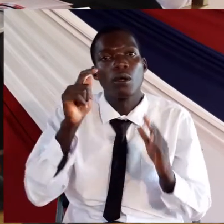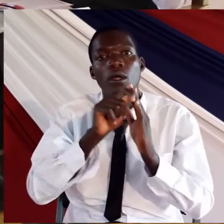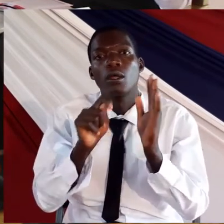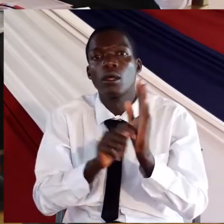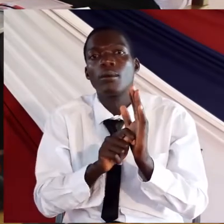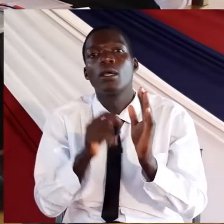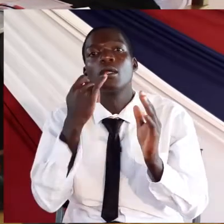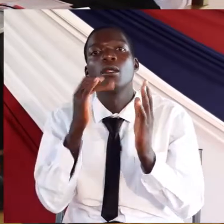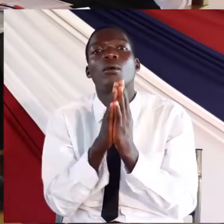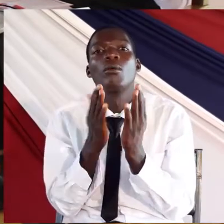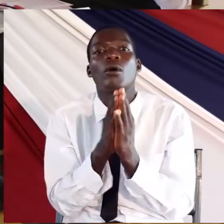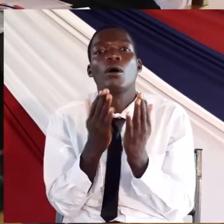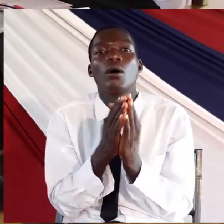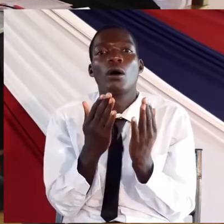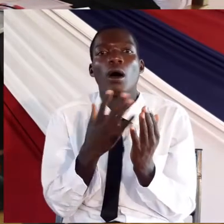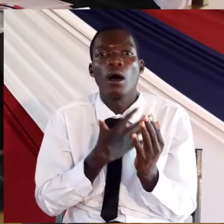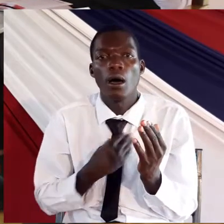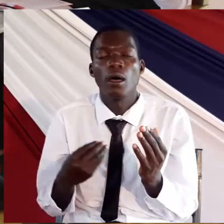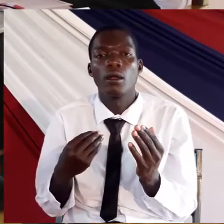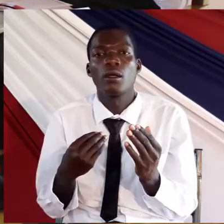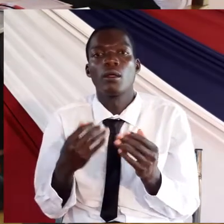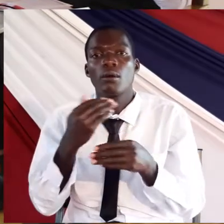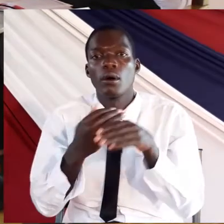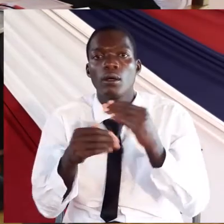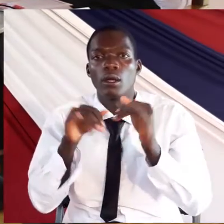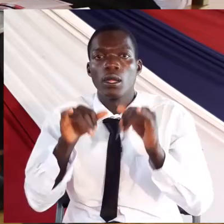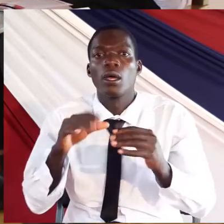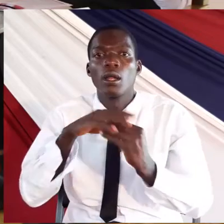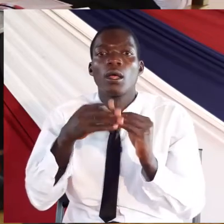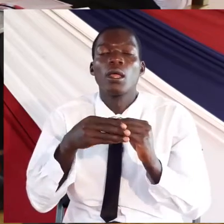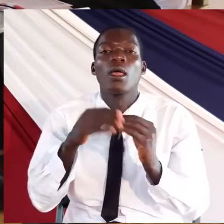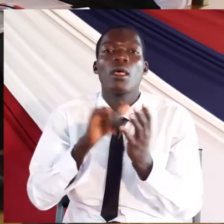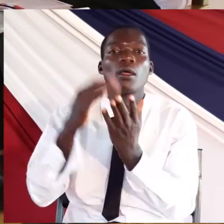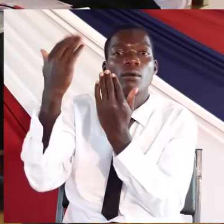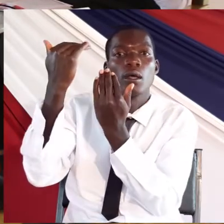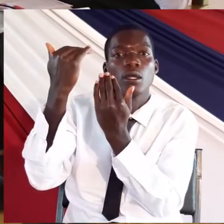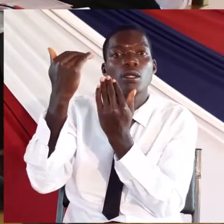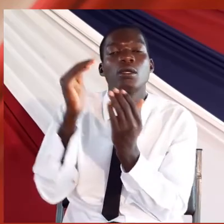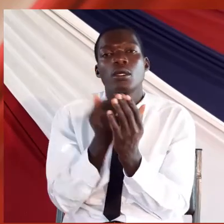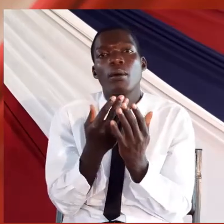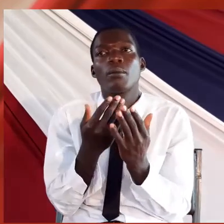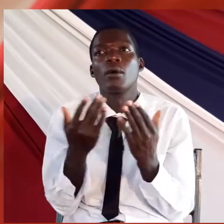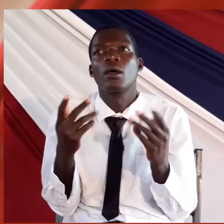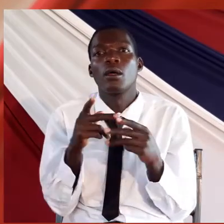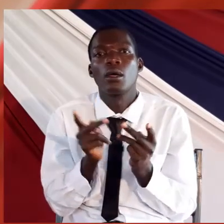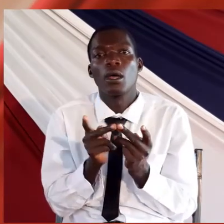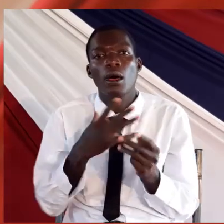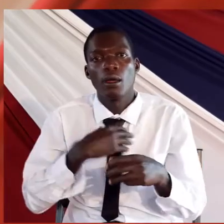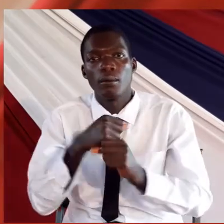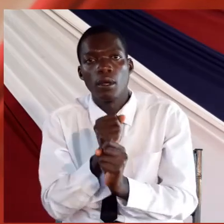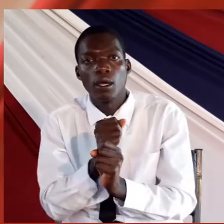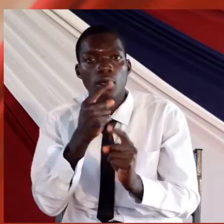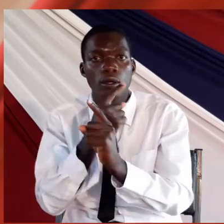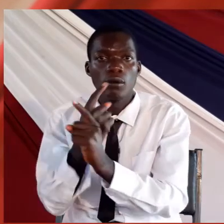book. And in fact, we have some denominations that have dispelled the Old Testament. Mm-hmm. They make